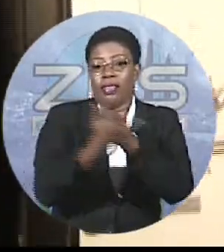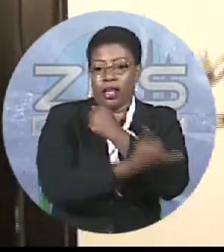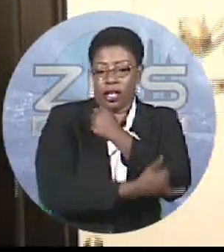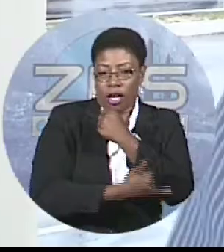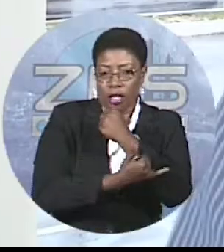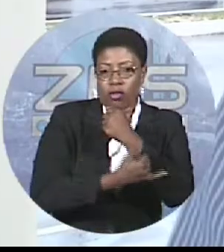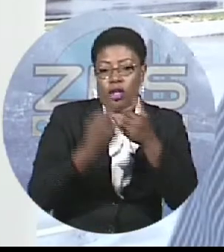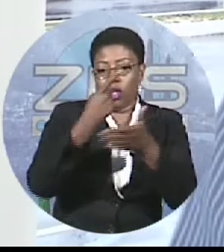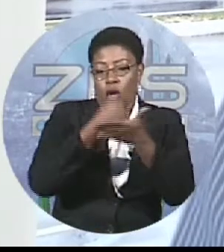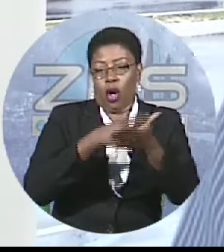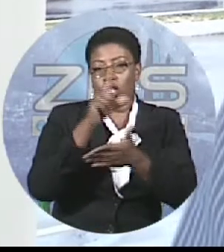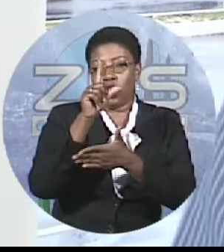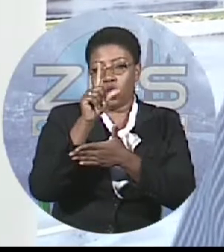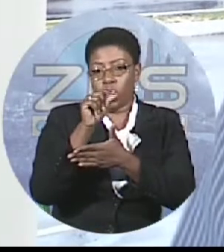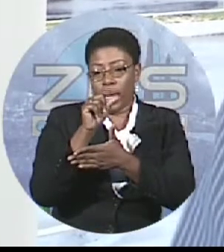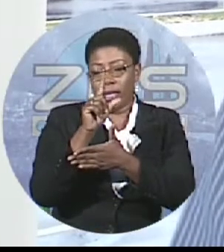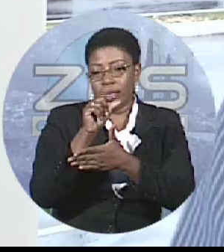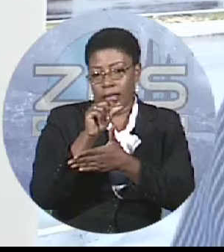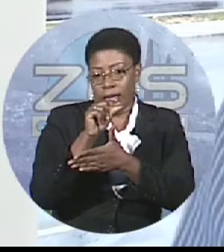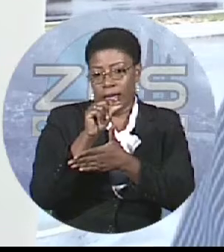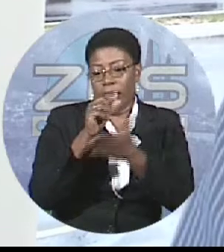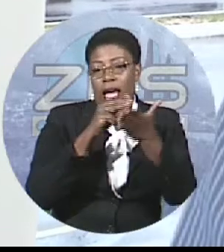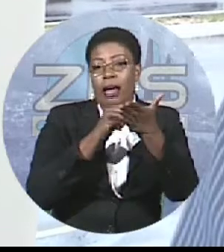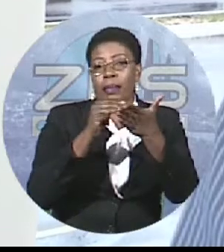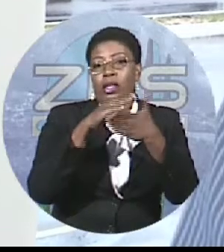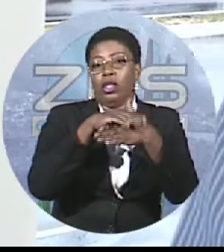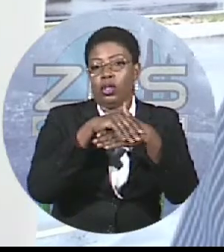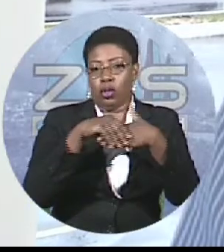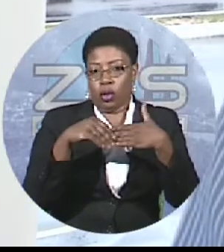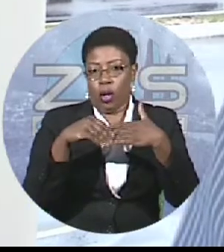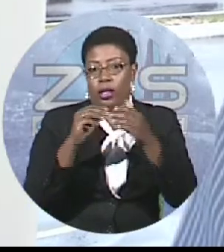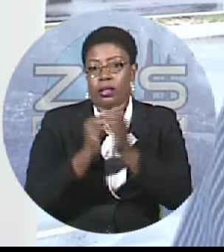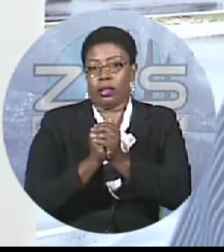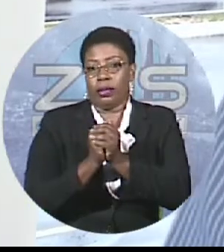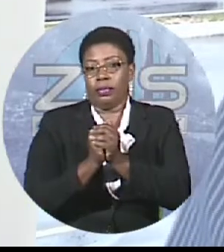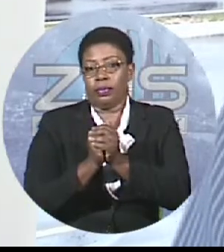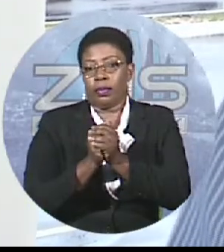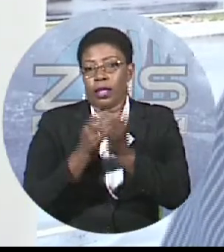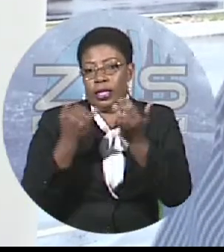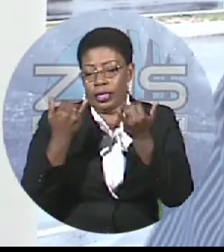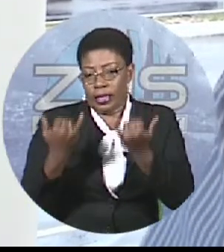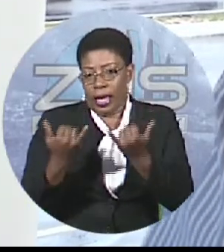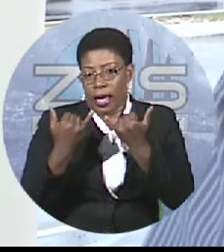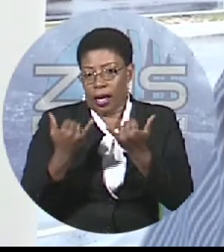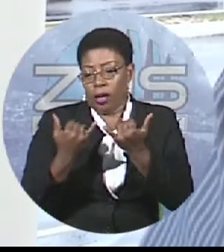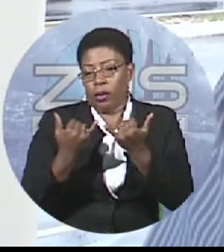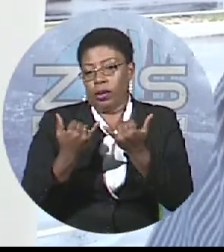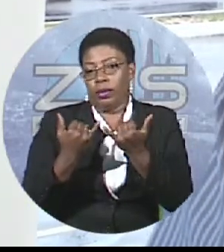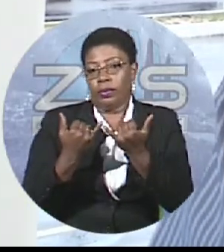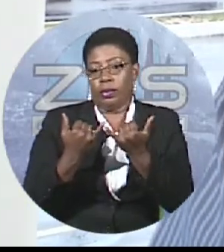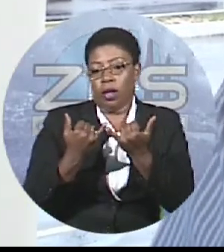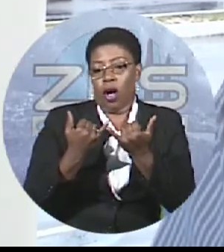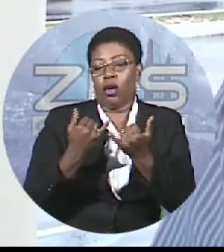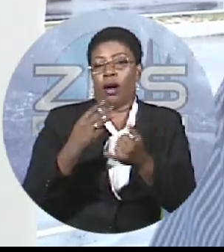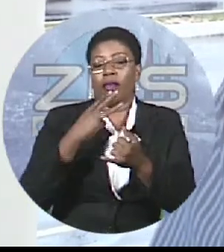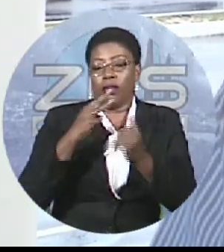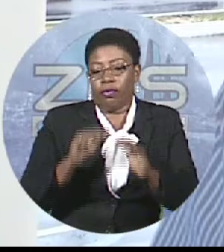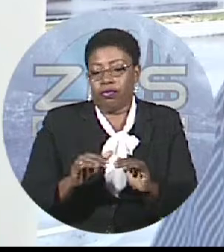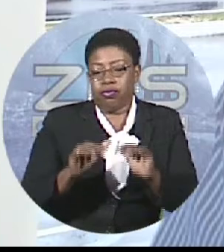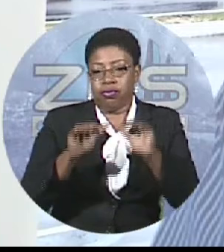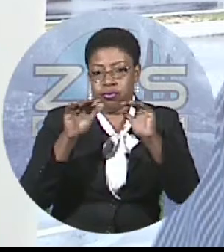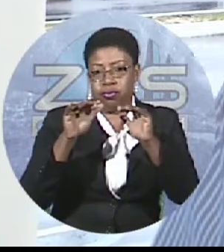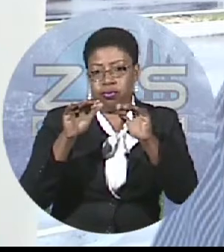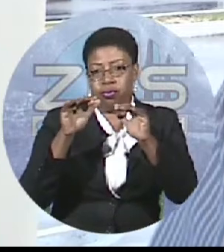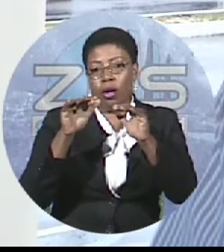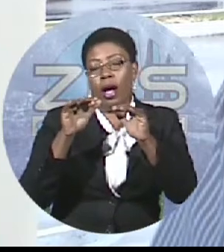million. That certainly will help significant with respect to the nowcasting, flood forecasting,